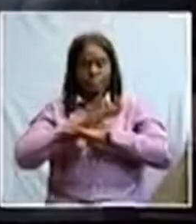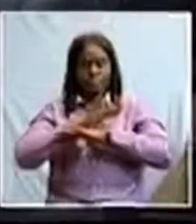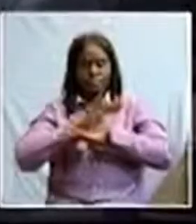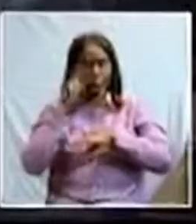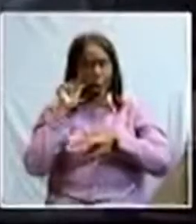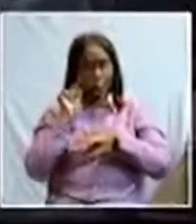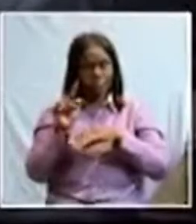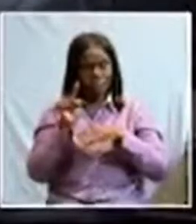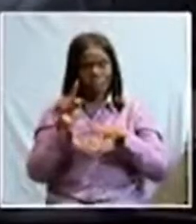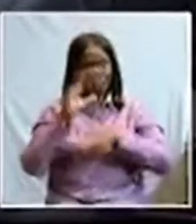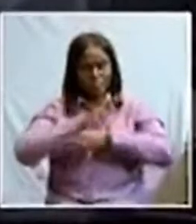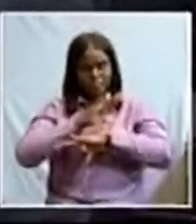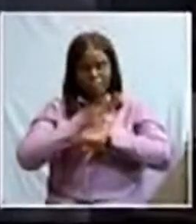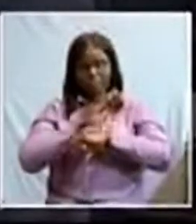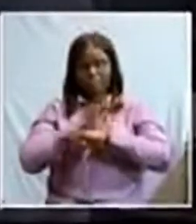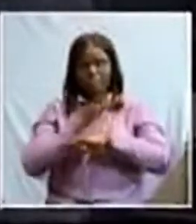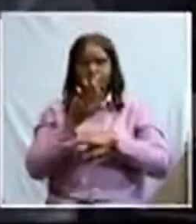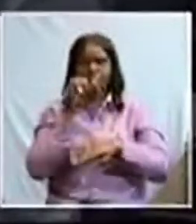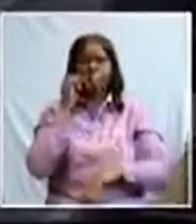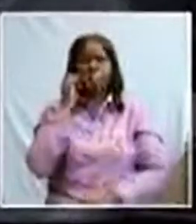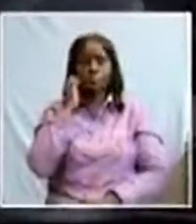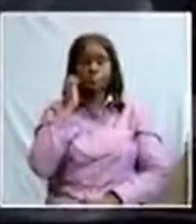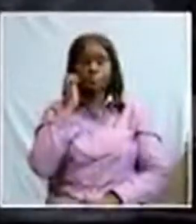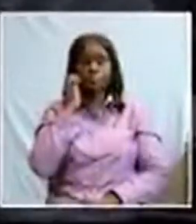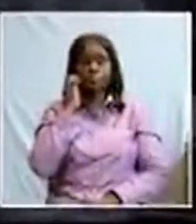before the desks reached.